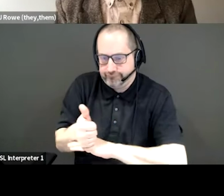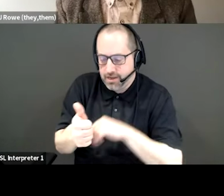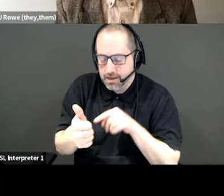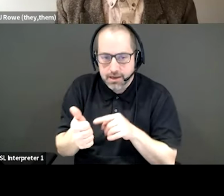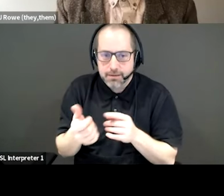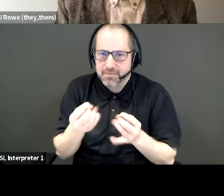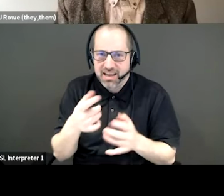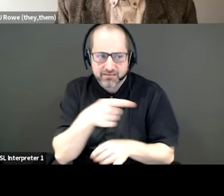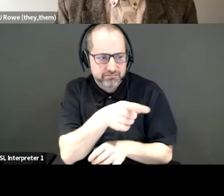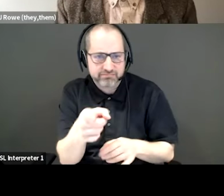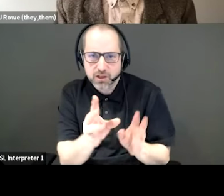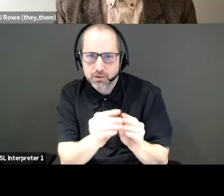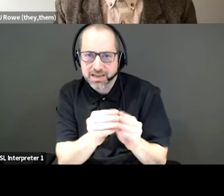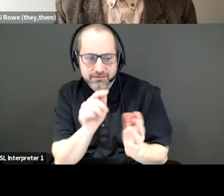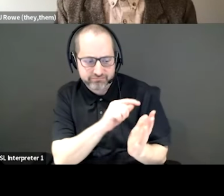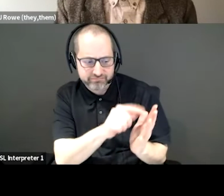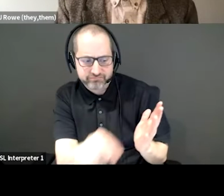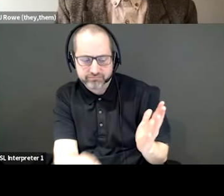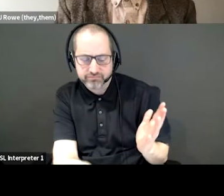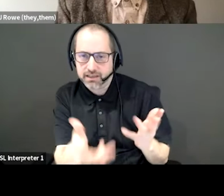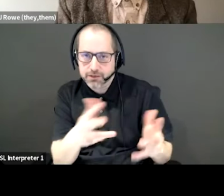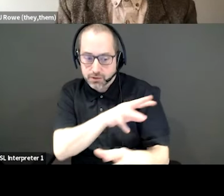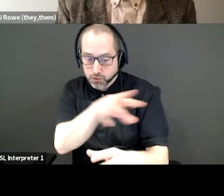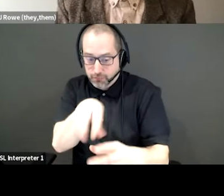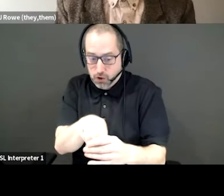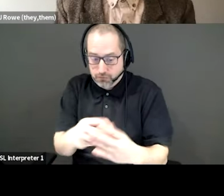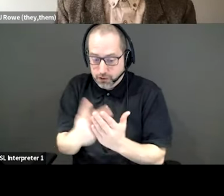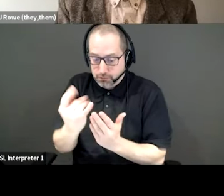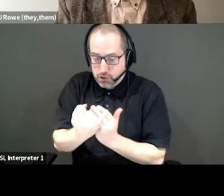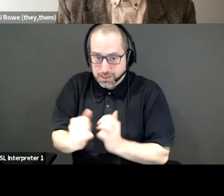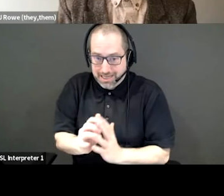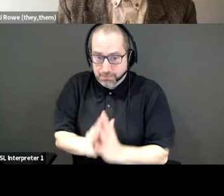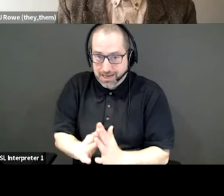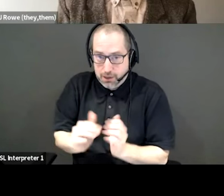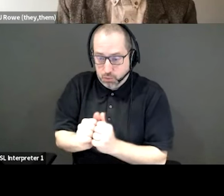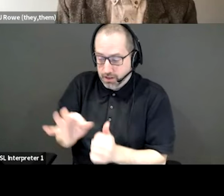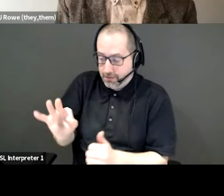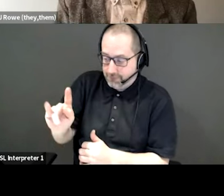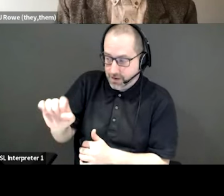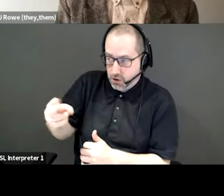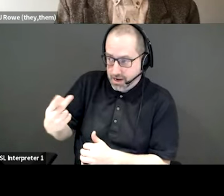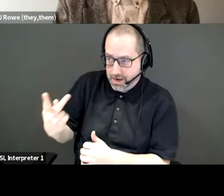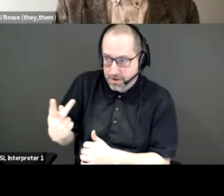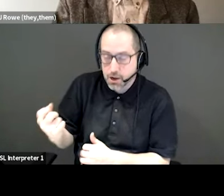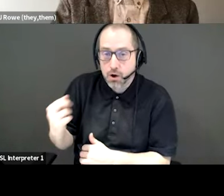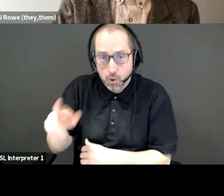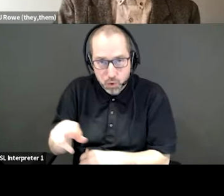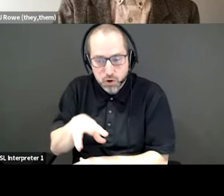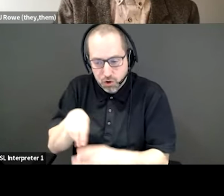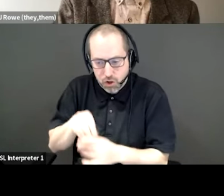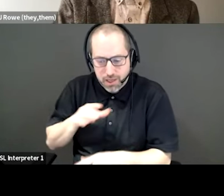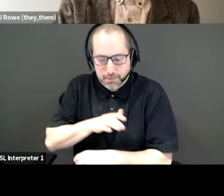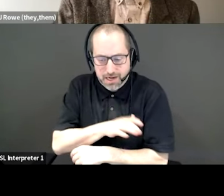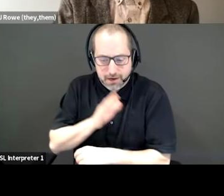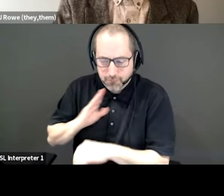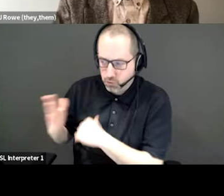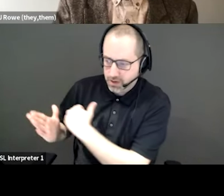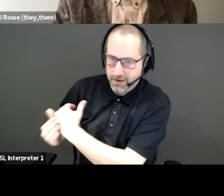from, either were involved with the project at the beginning alongside Afar and I, or as part of the advisory committee. And